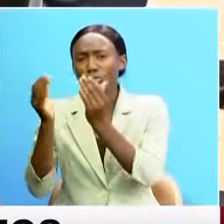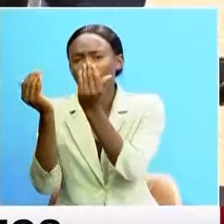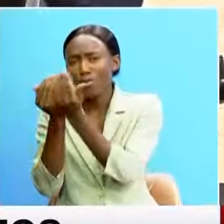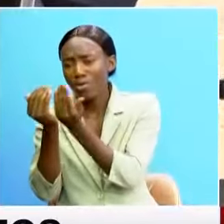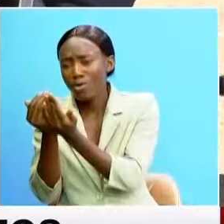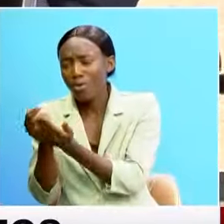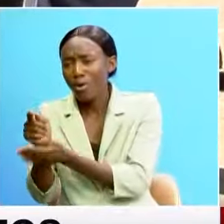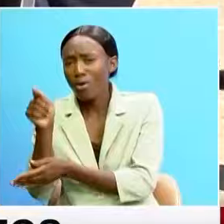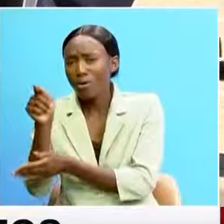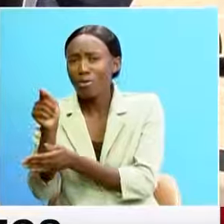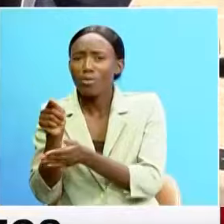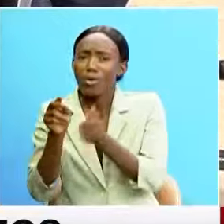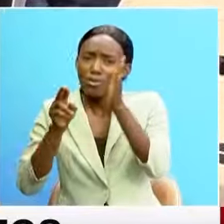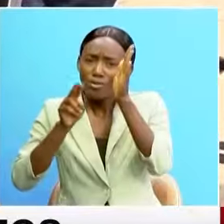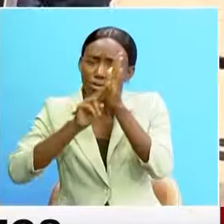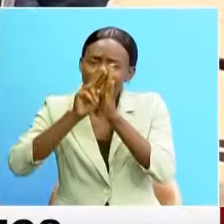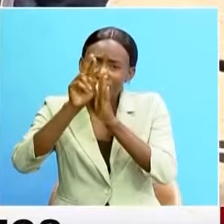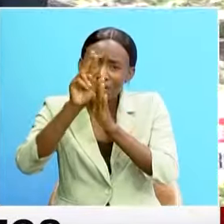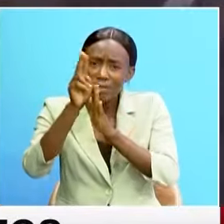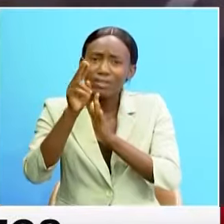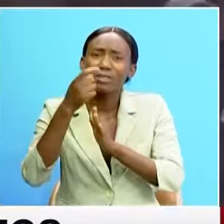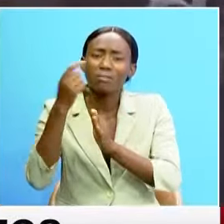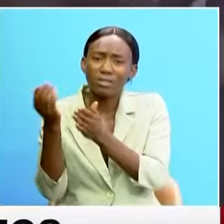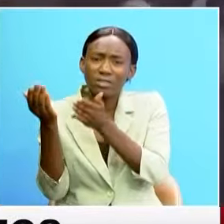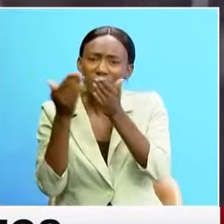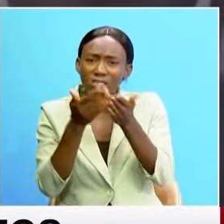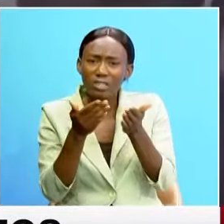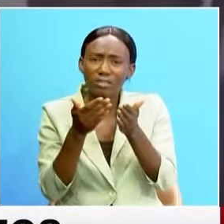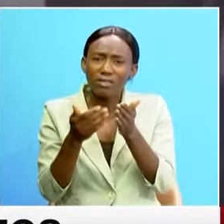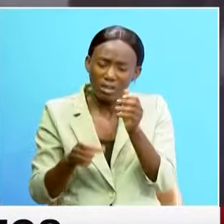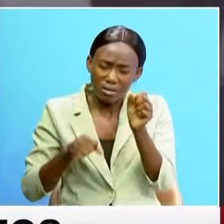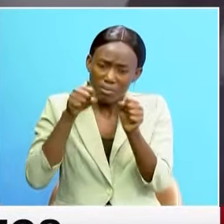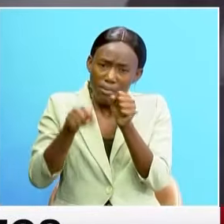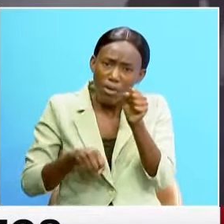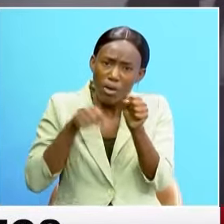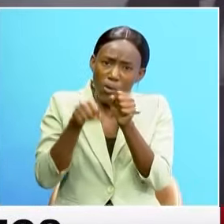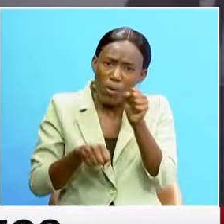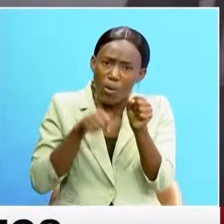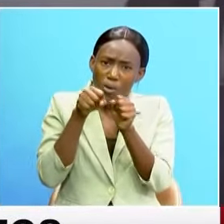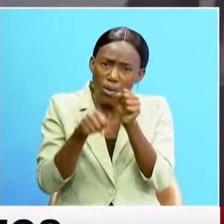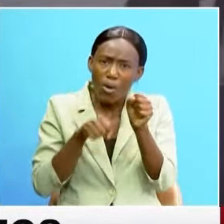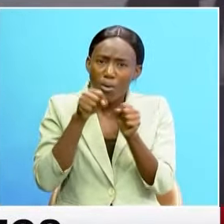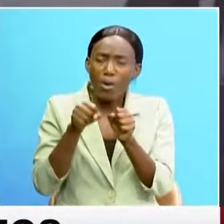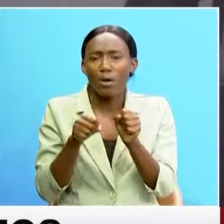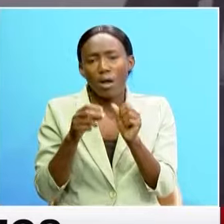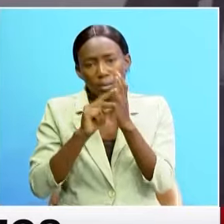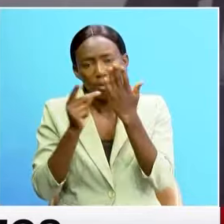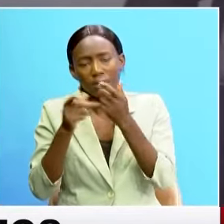tailor-made courses for correctional service officers. Looking forward to tailor-made